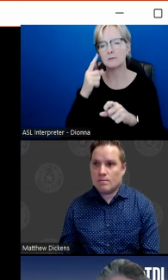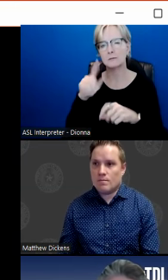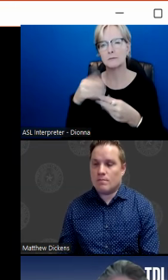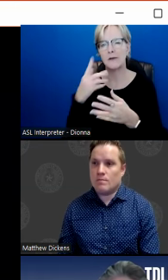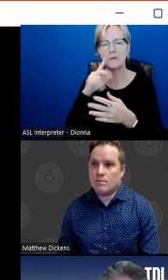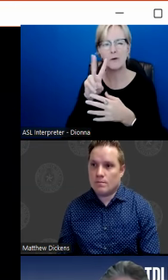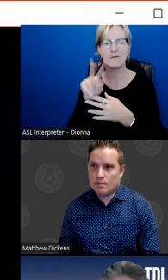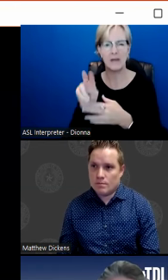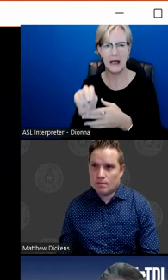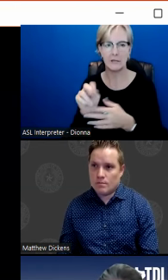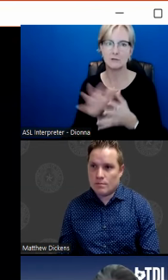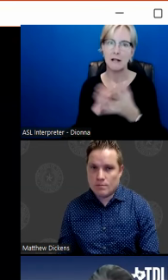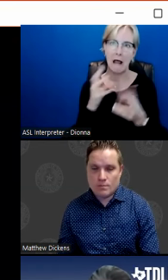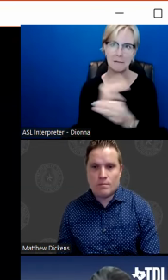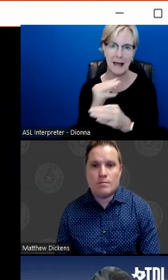Lots of math.